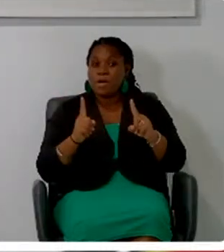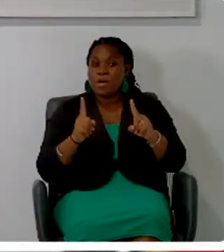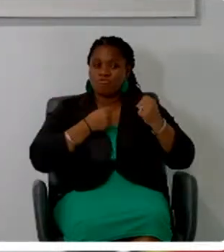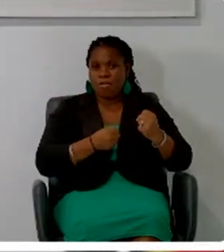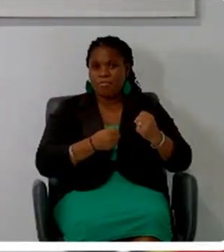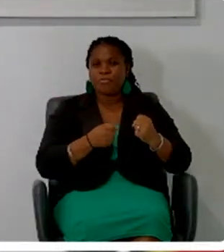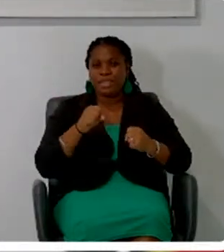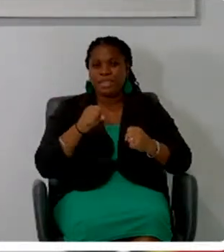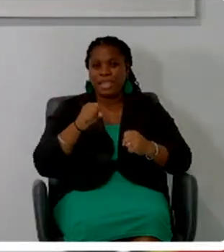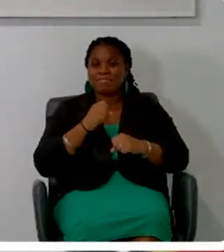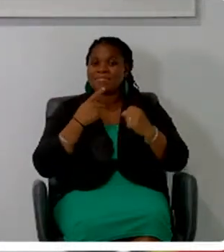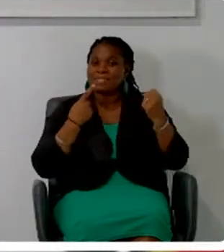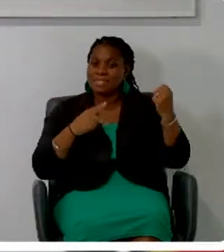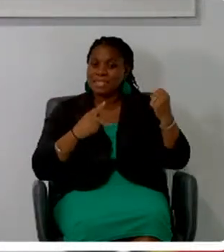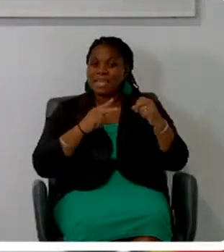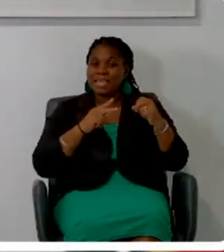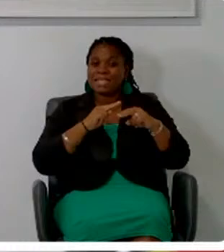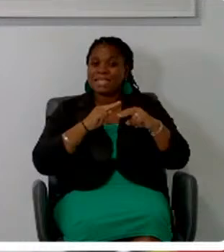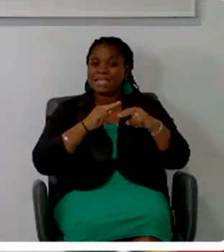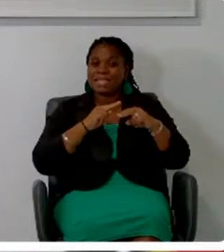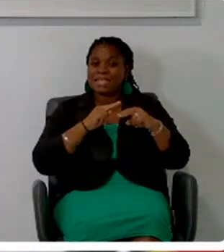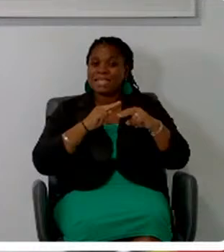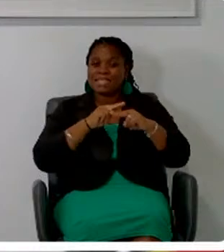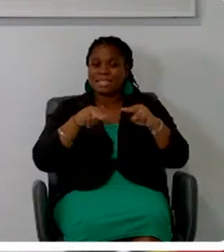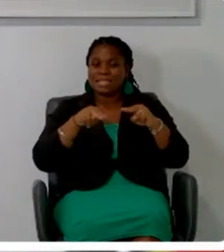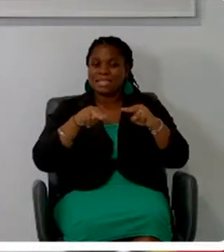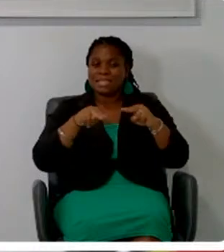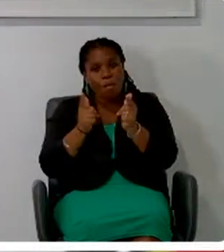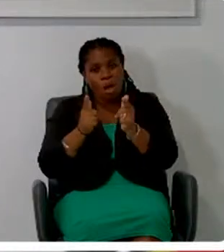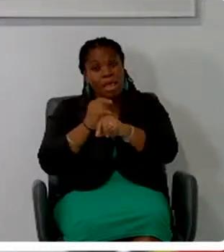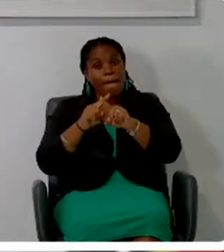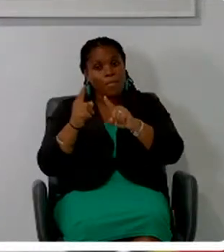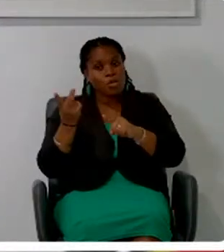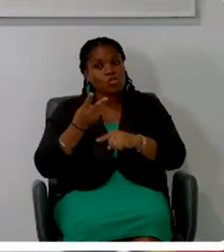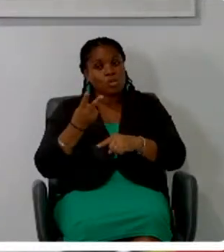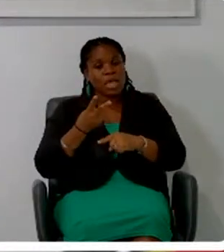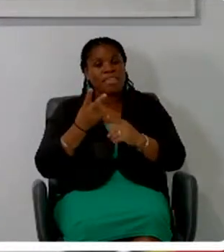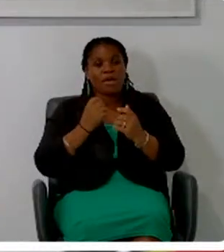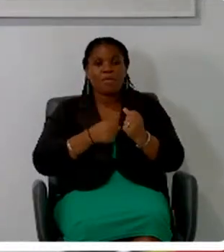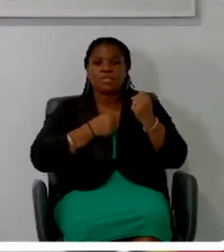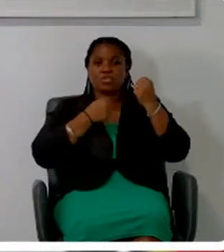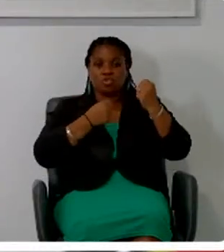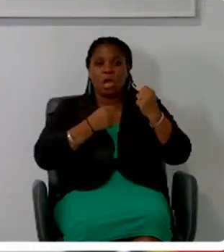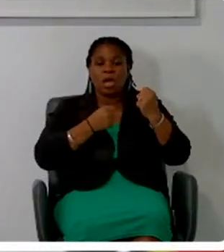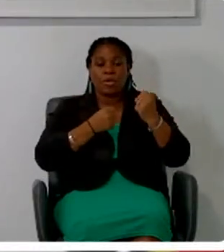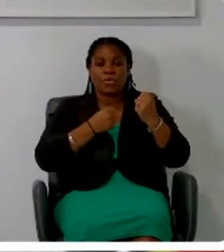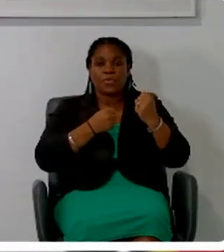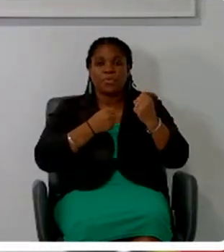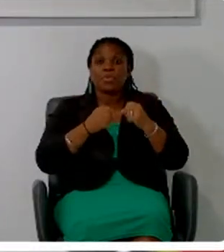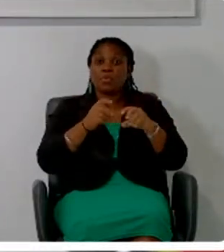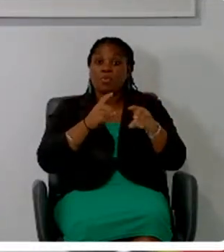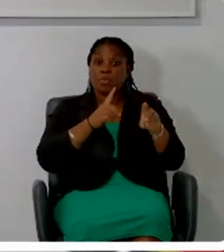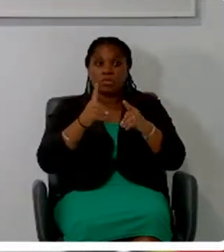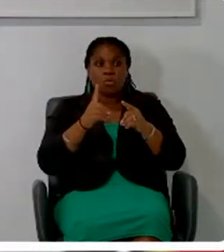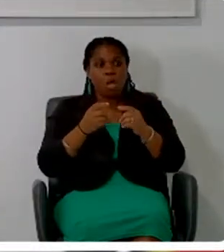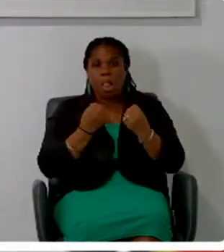but we are Talawa, as we say here in St. Kitts and Nevis, which means we punch above our weight and we